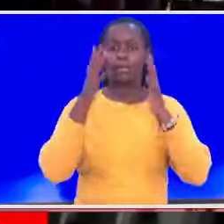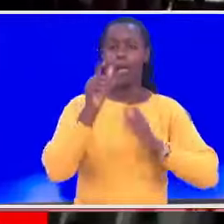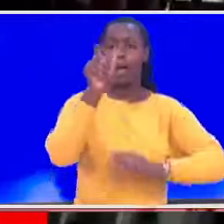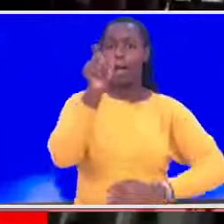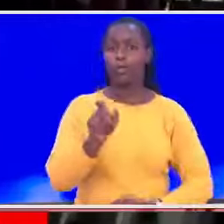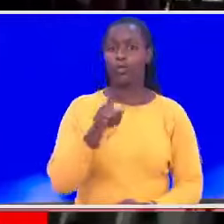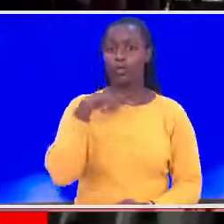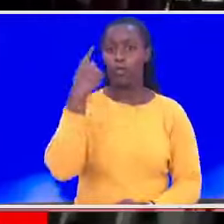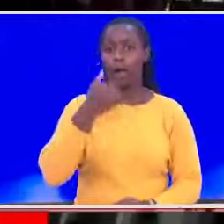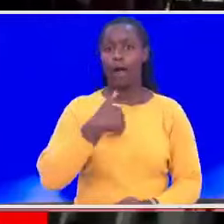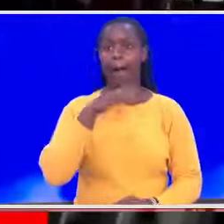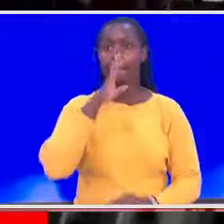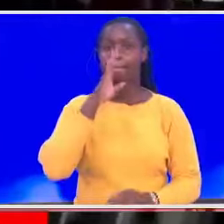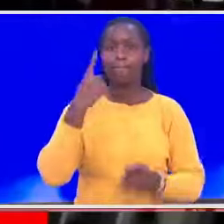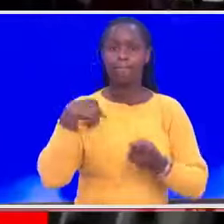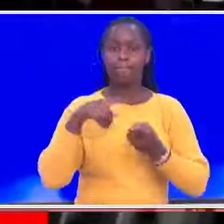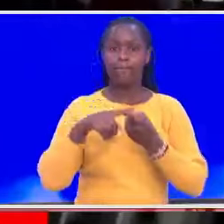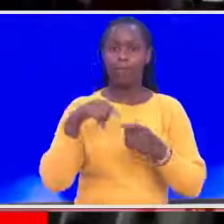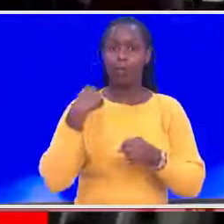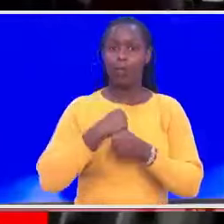wakati,